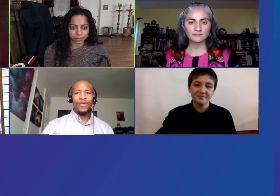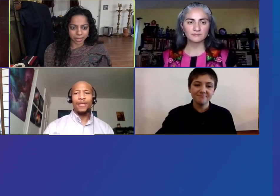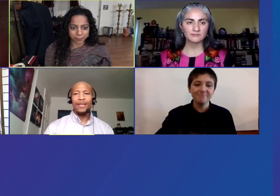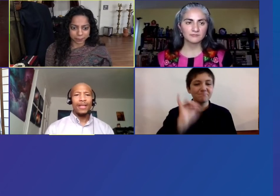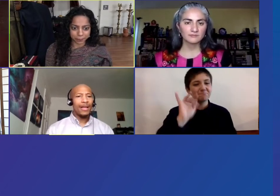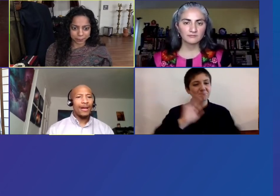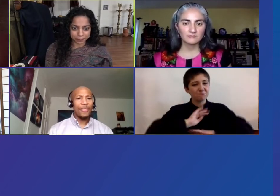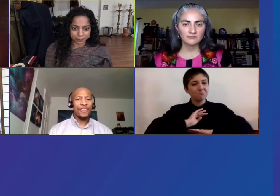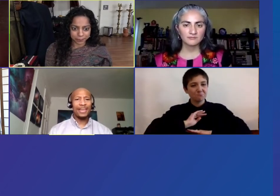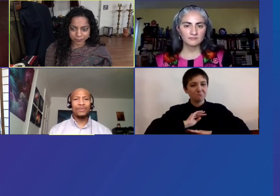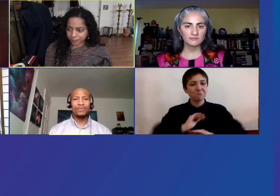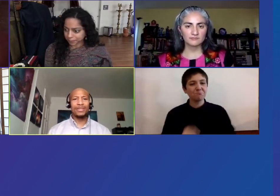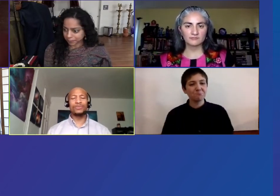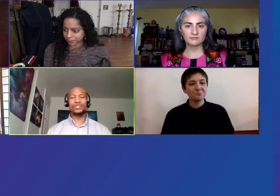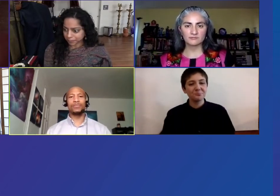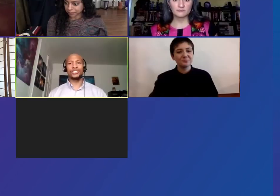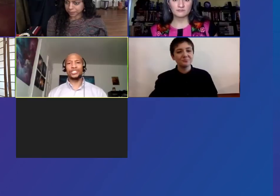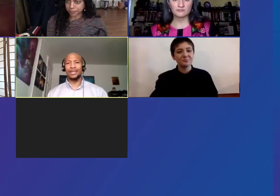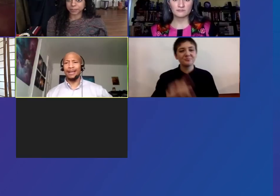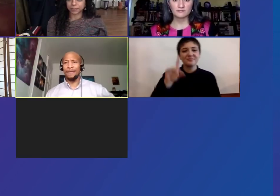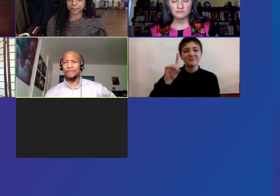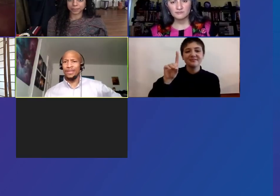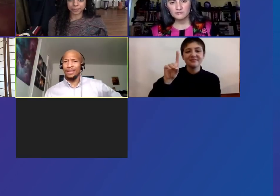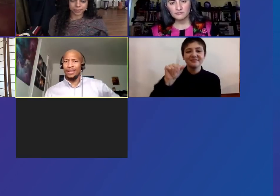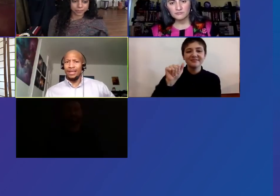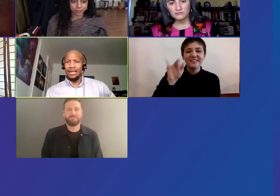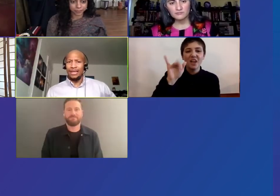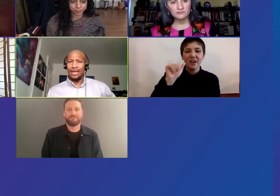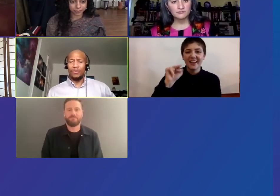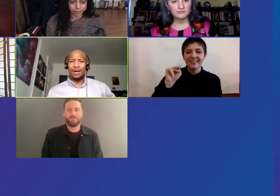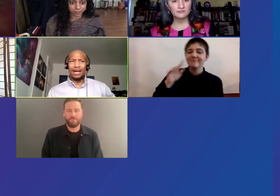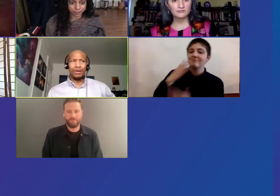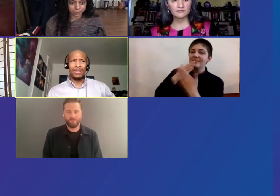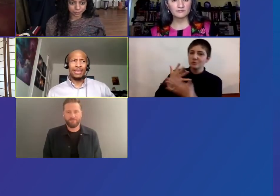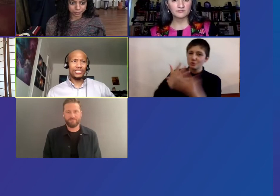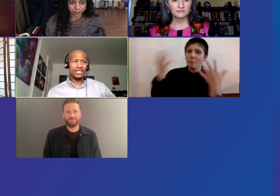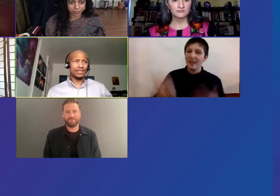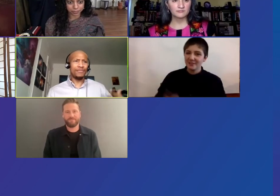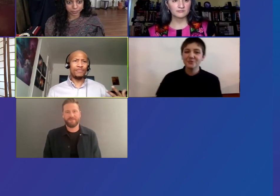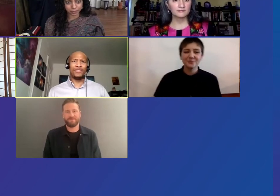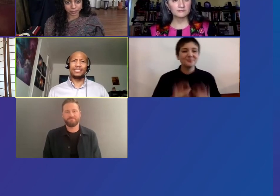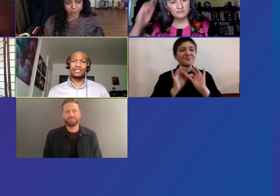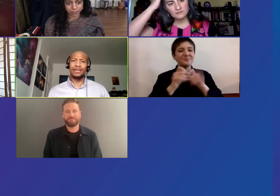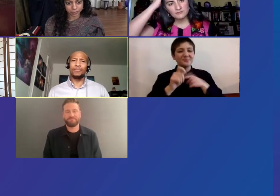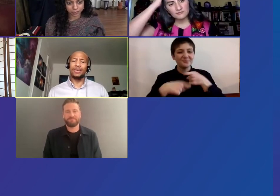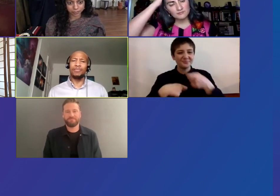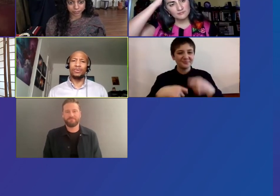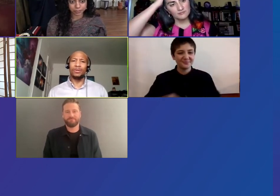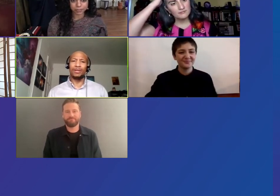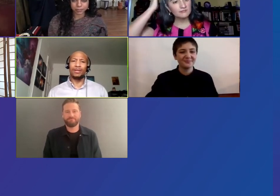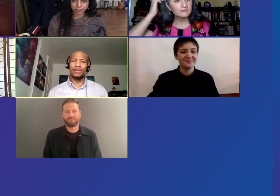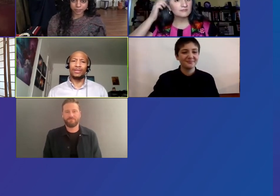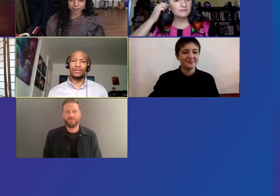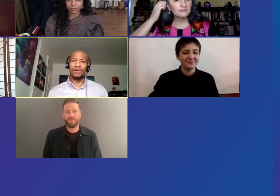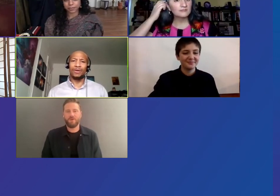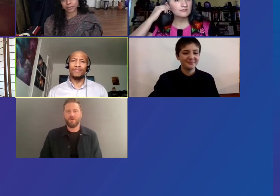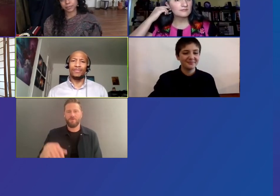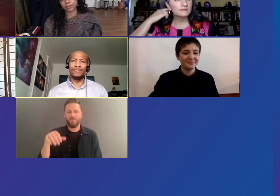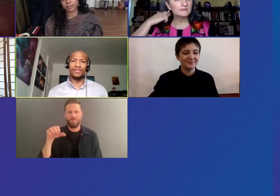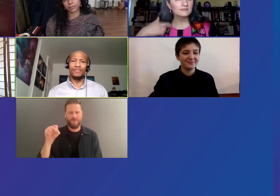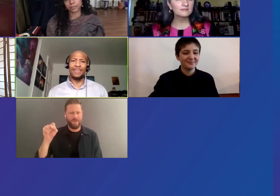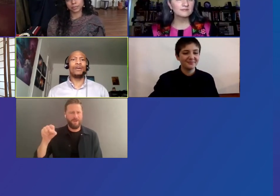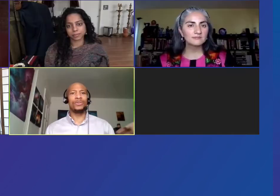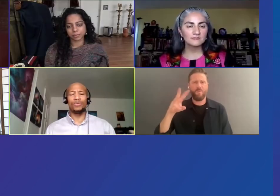That's it. Oh, thank you. Thank you so much. Yeah, wow. Yeah, just convincing people, you